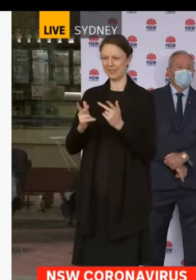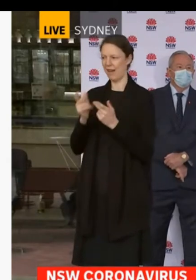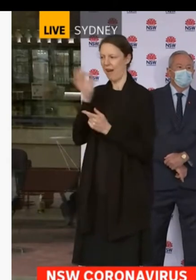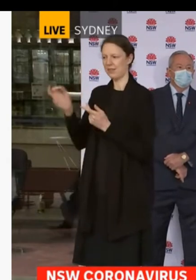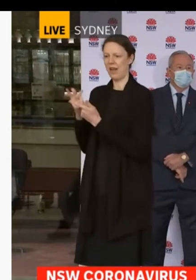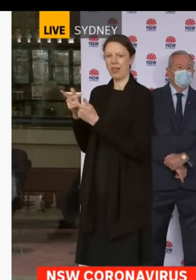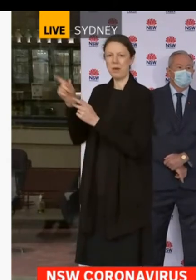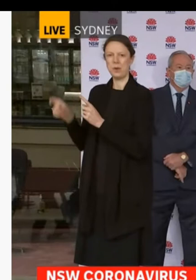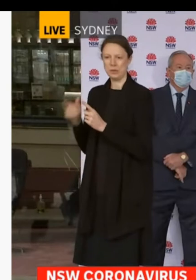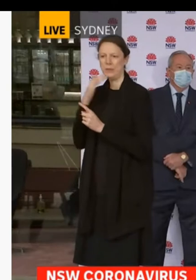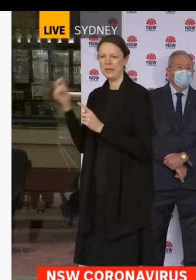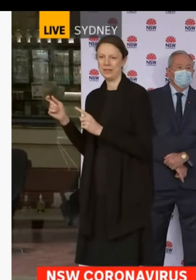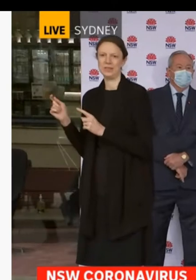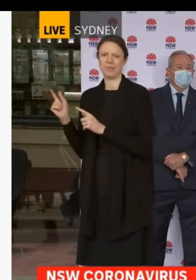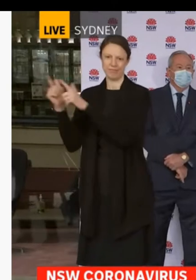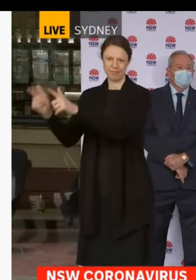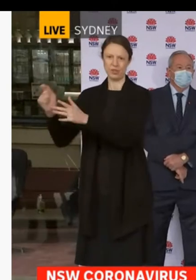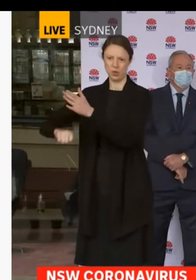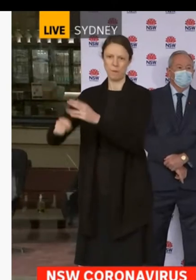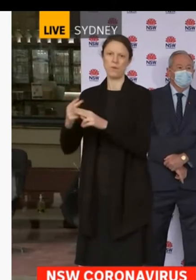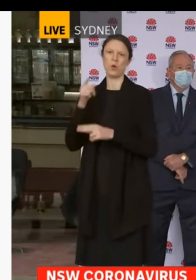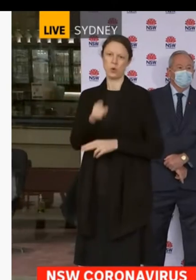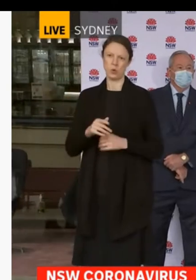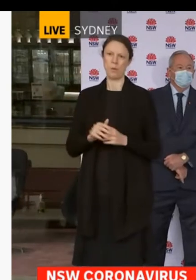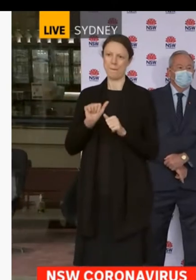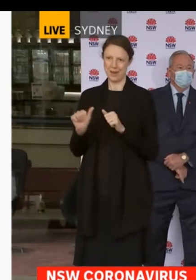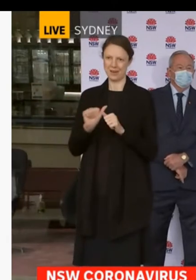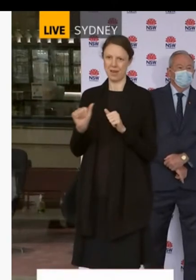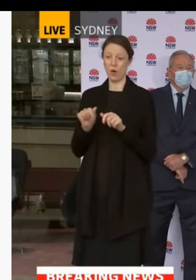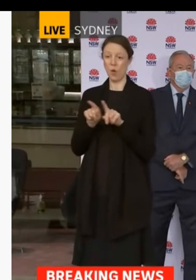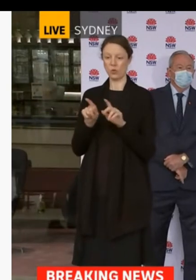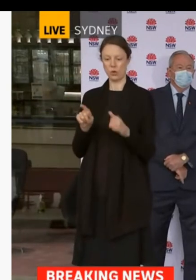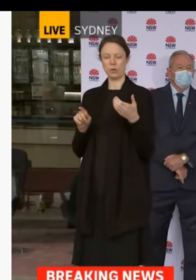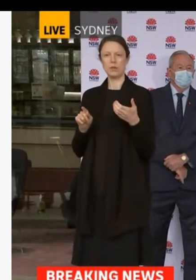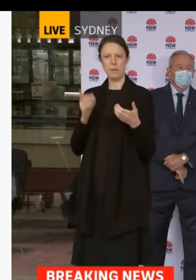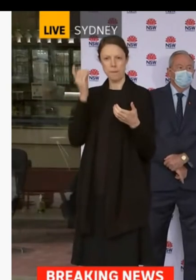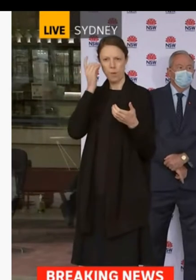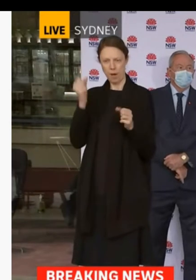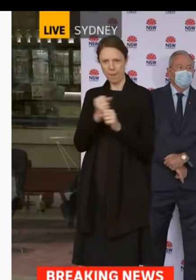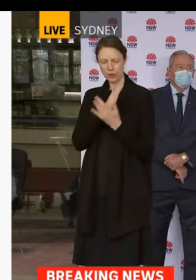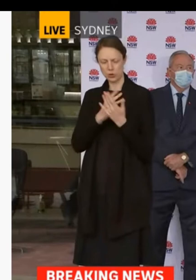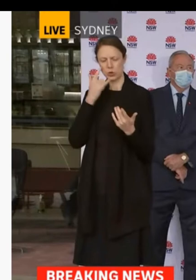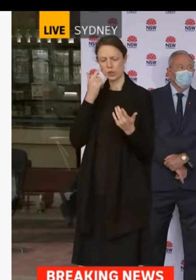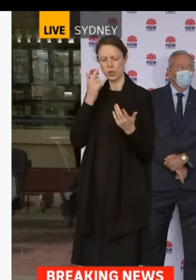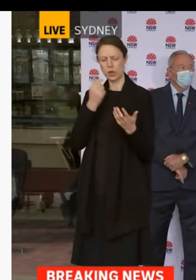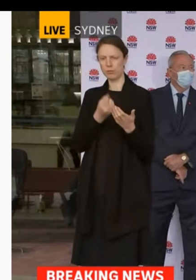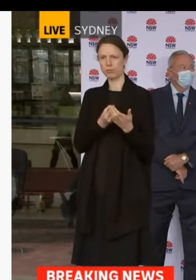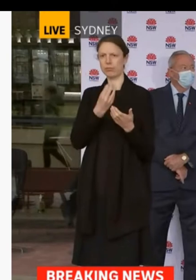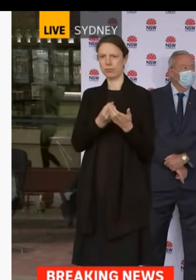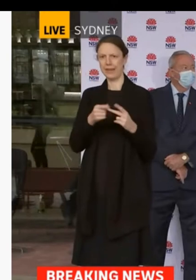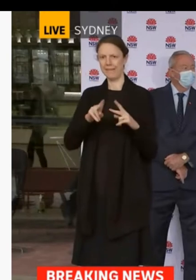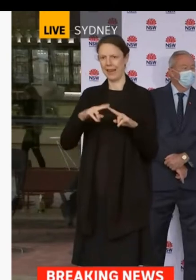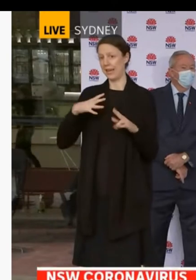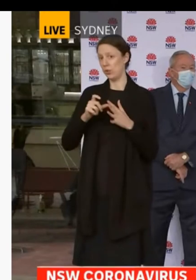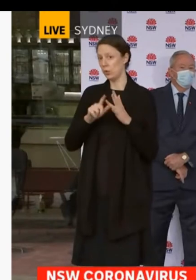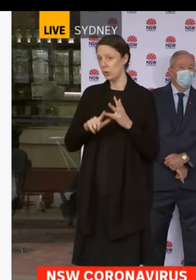a test, and have the daily routine also checking your mobile phone, and also watch the website for